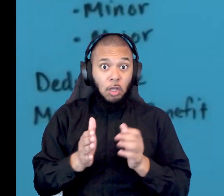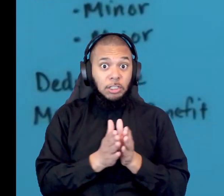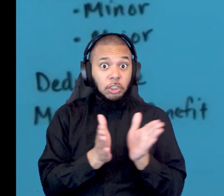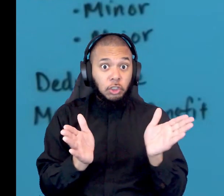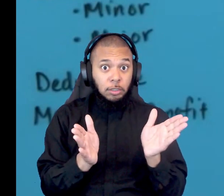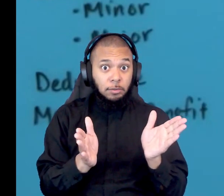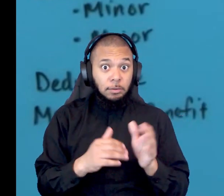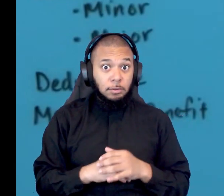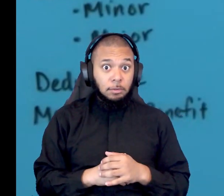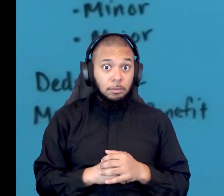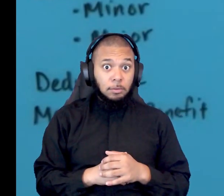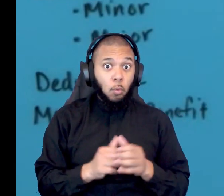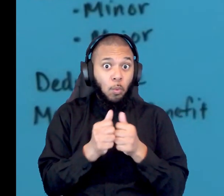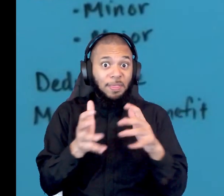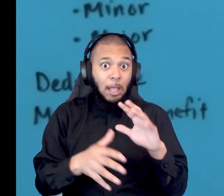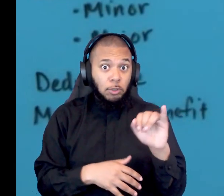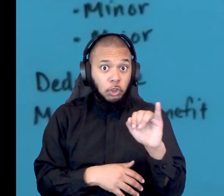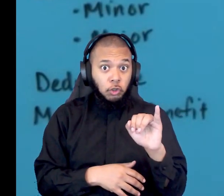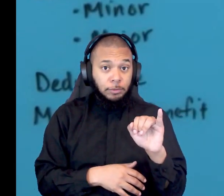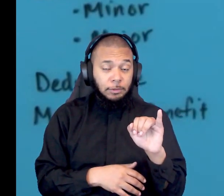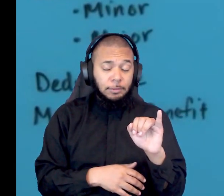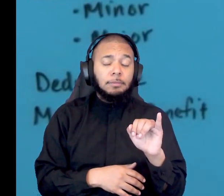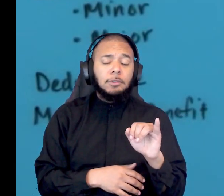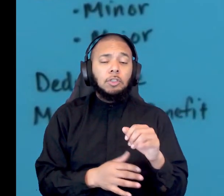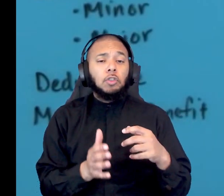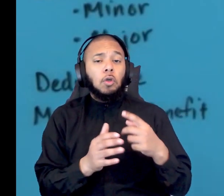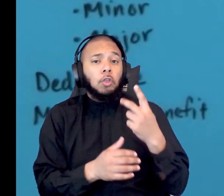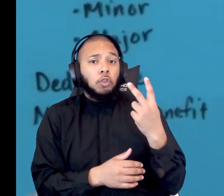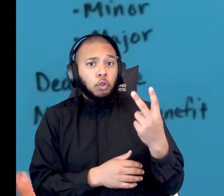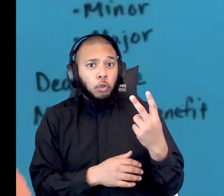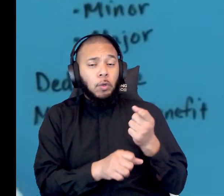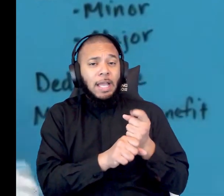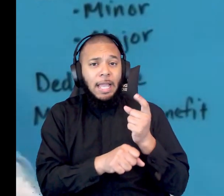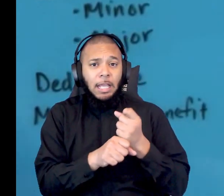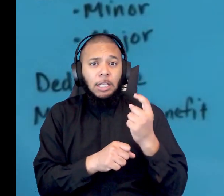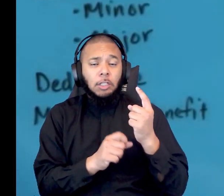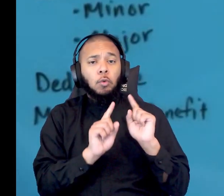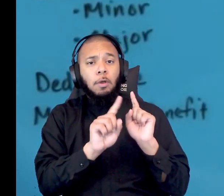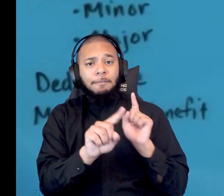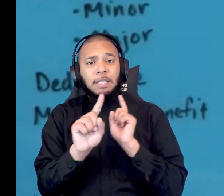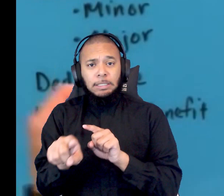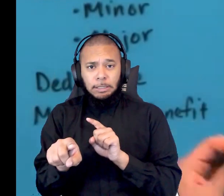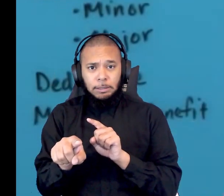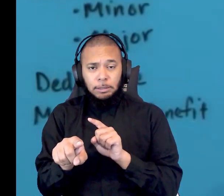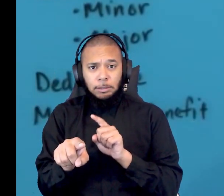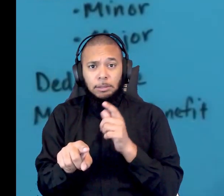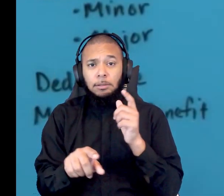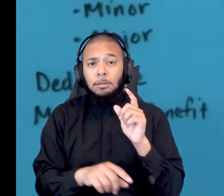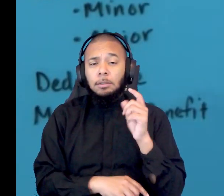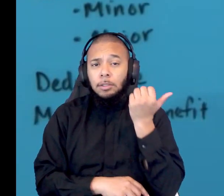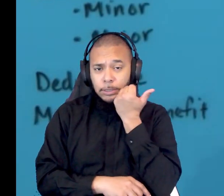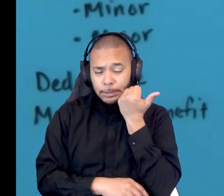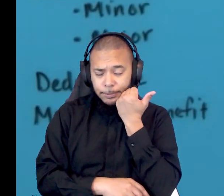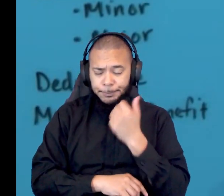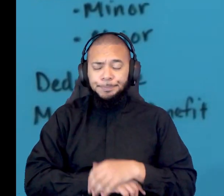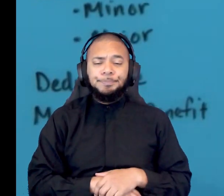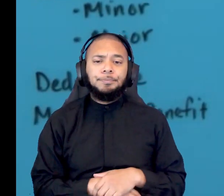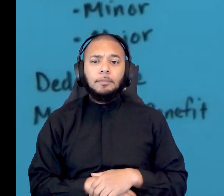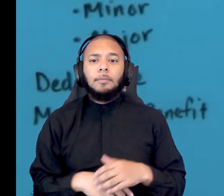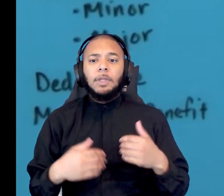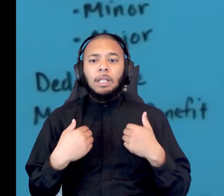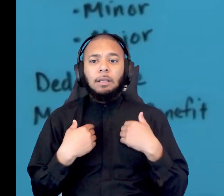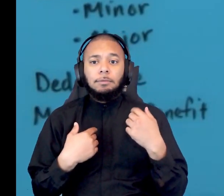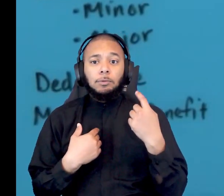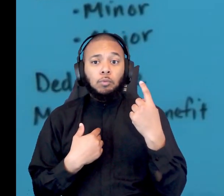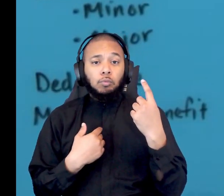Here I have 2 annual visits to the dentist. In trip 1, we just have an exam and